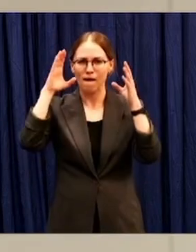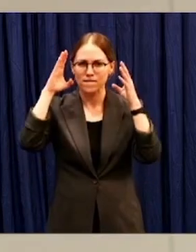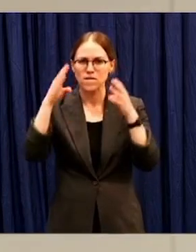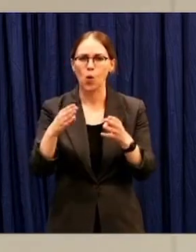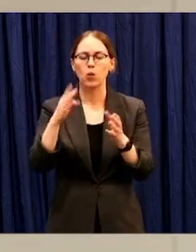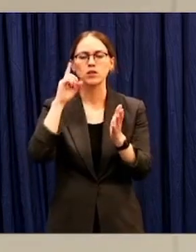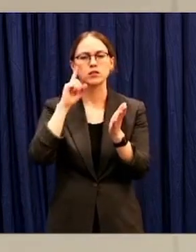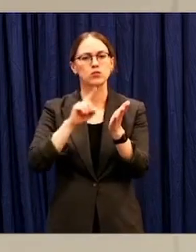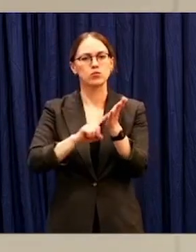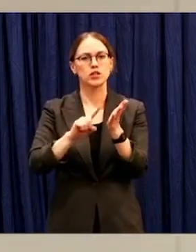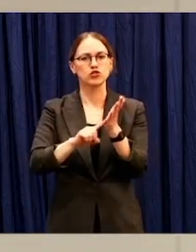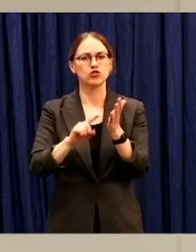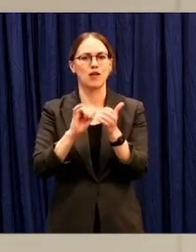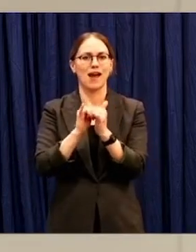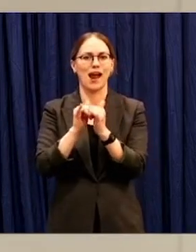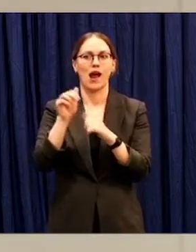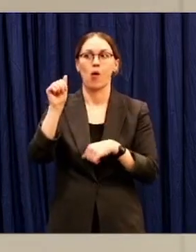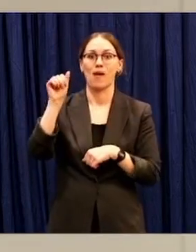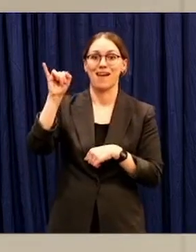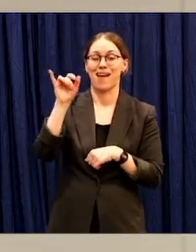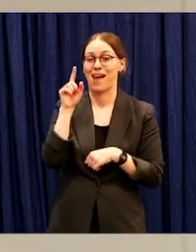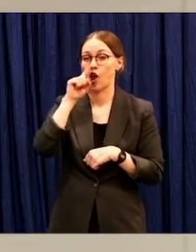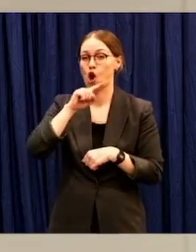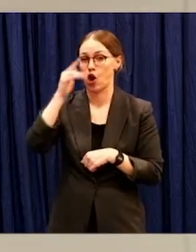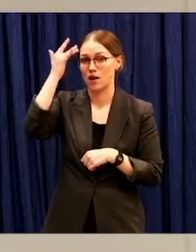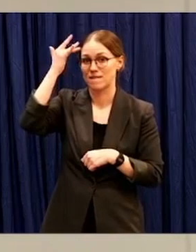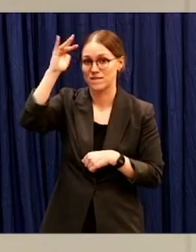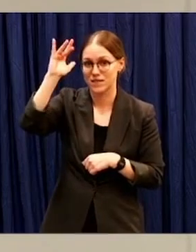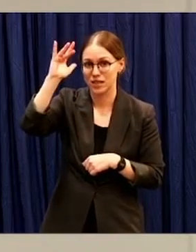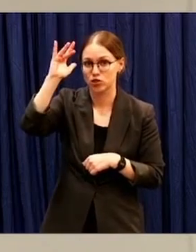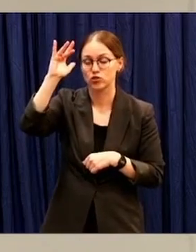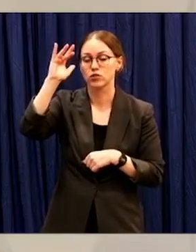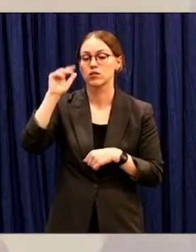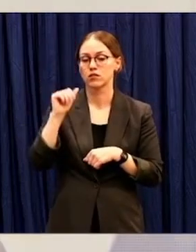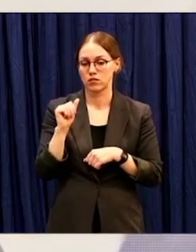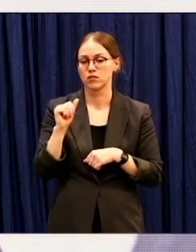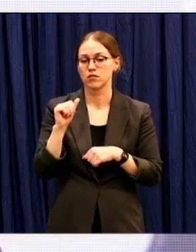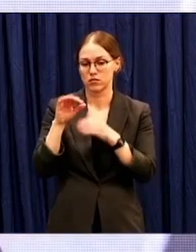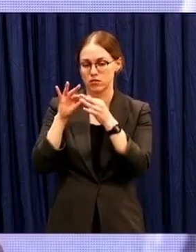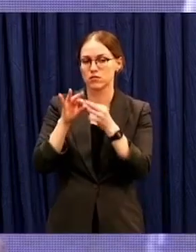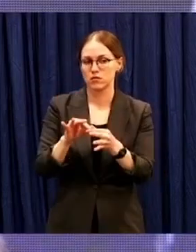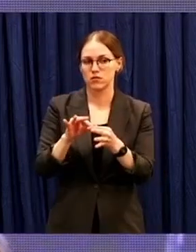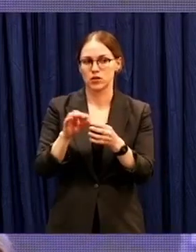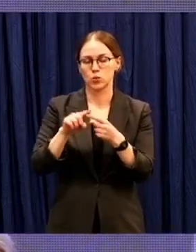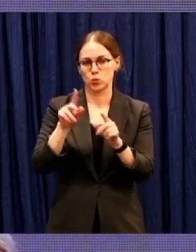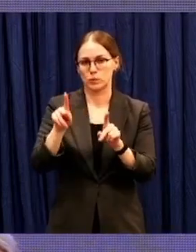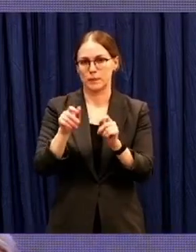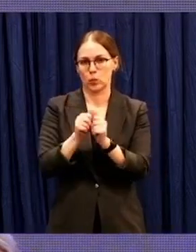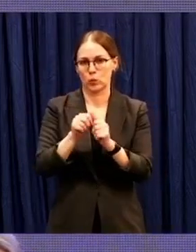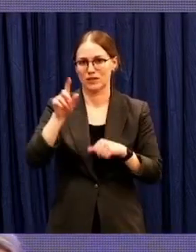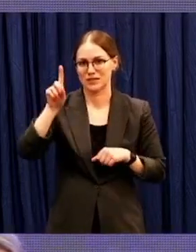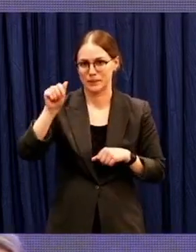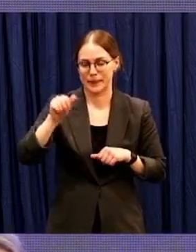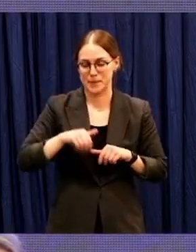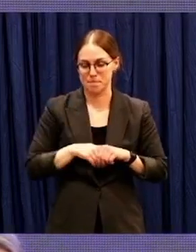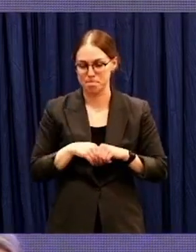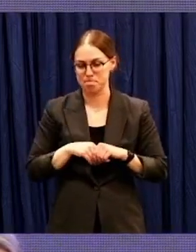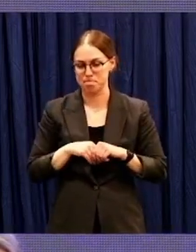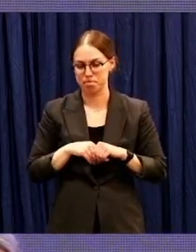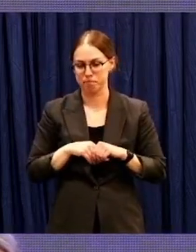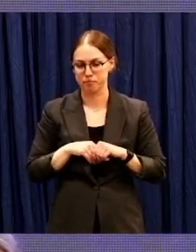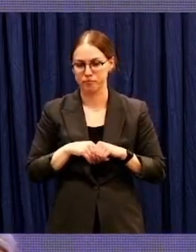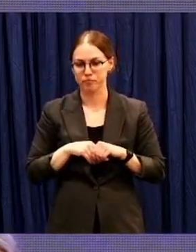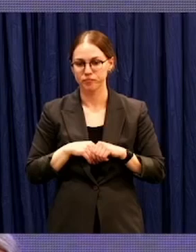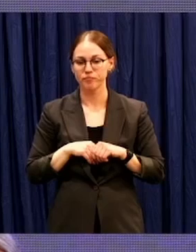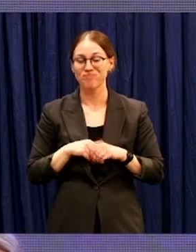on how artificial intelligence needs attention in relation to folks with disabilities. So to get